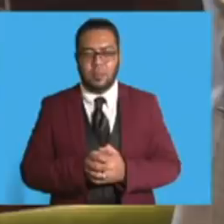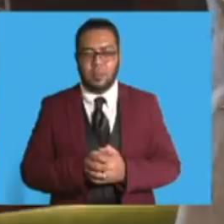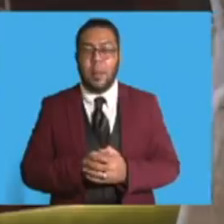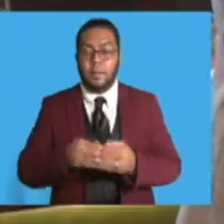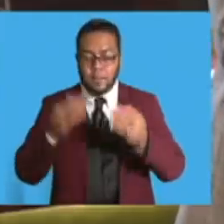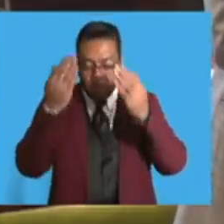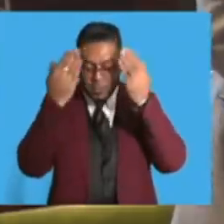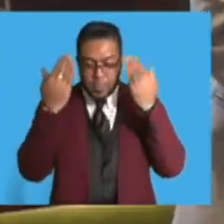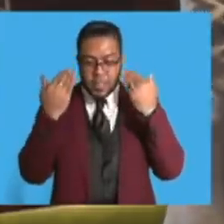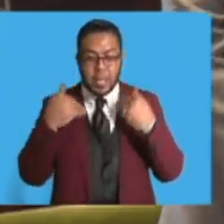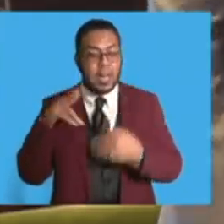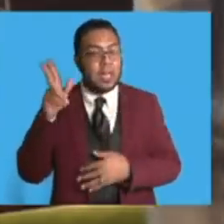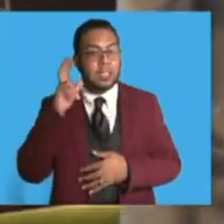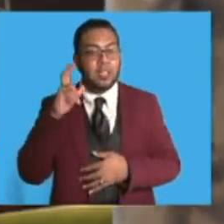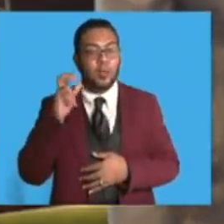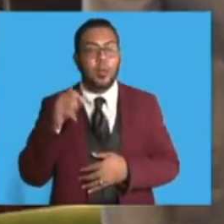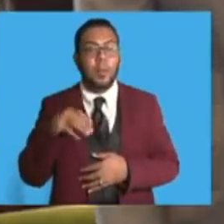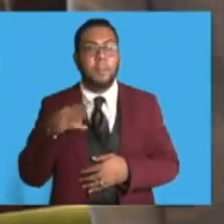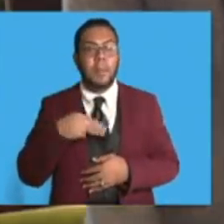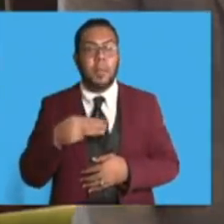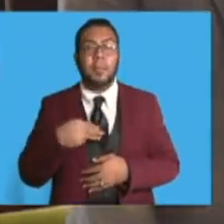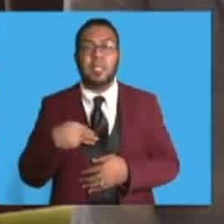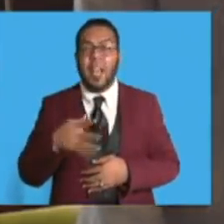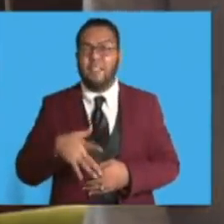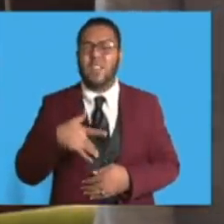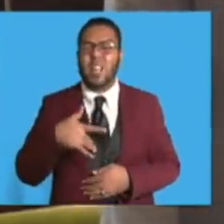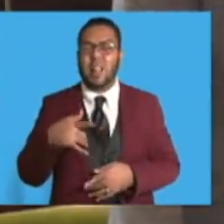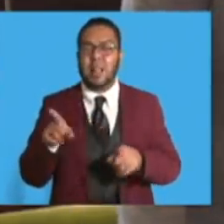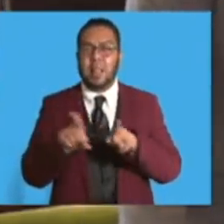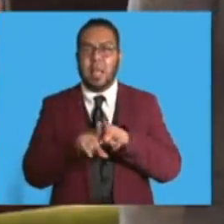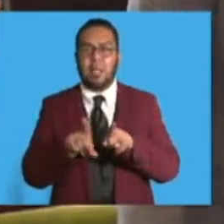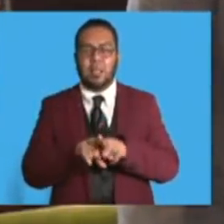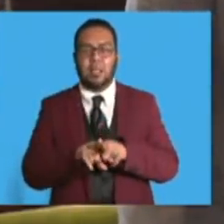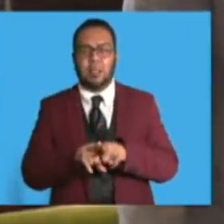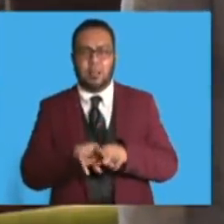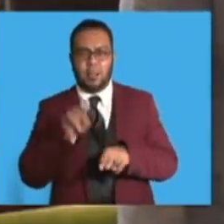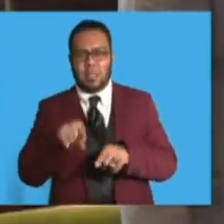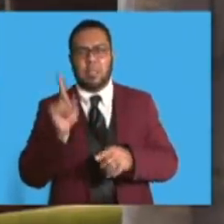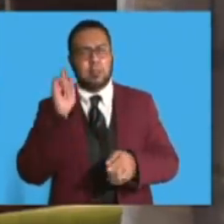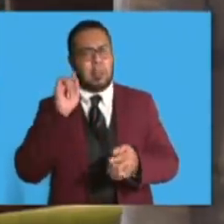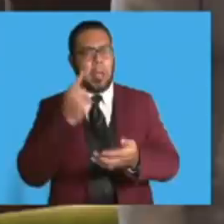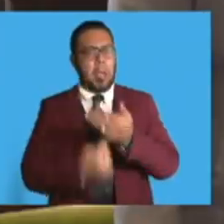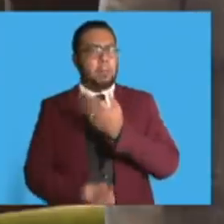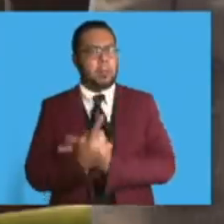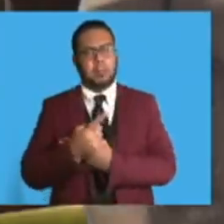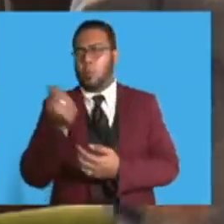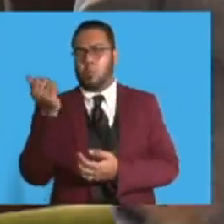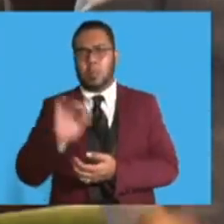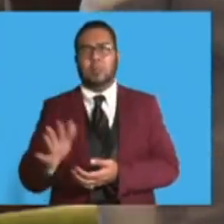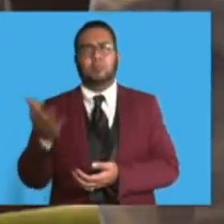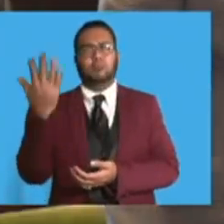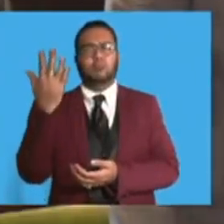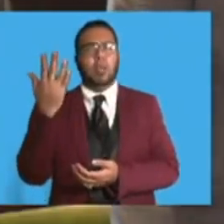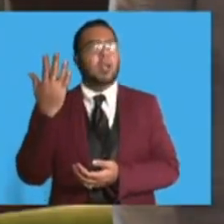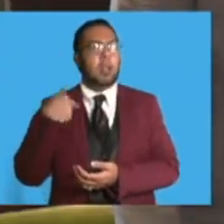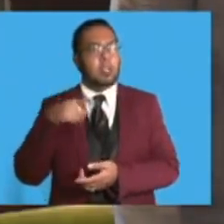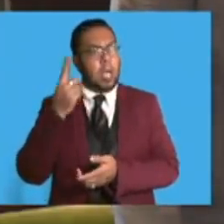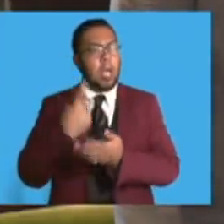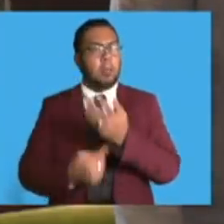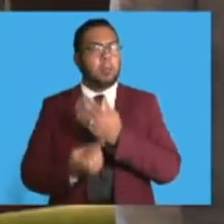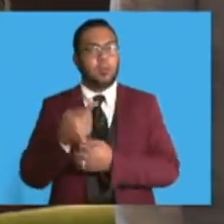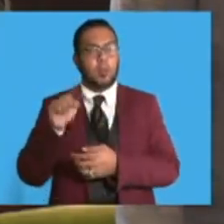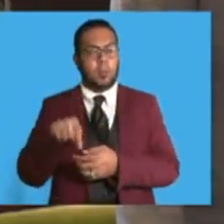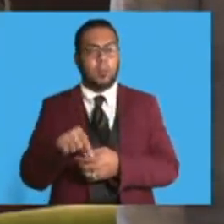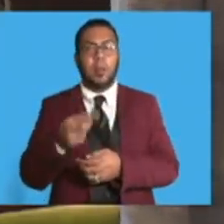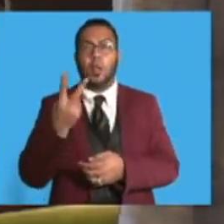Madam Speaker, listening to most of the members of the other side, I feel like a deja vu. A deja vu, Madam Speaker, that goes back into time, and